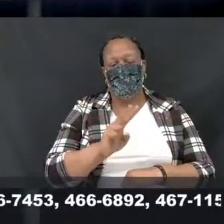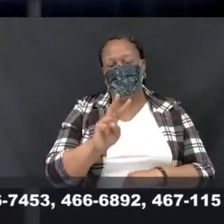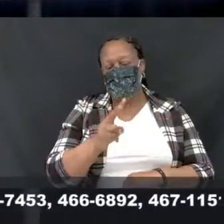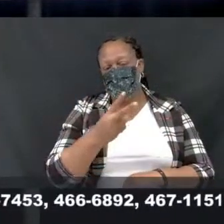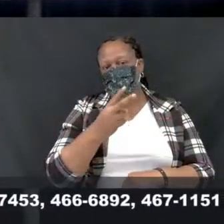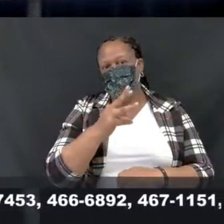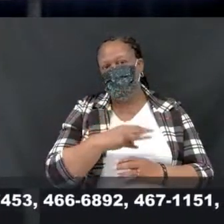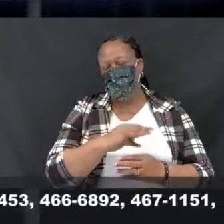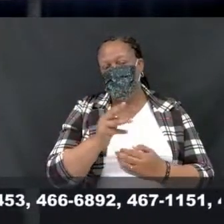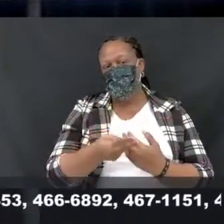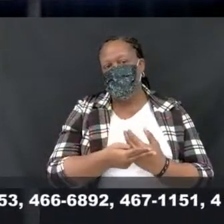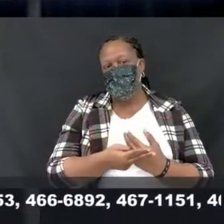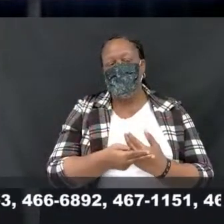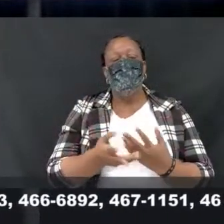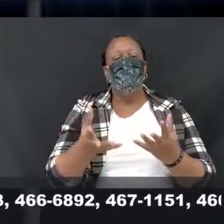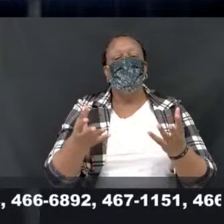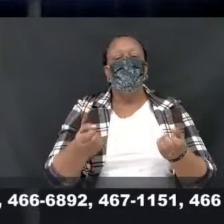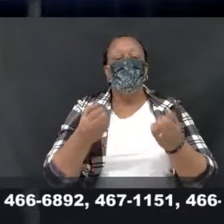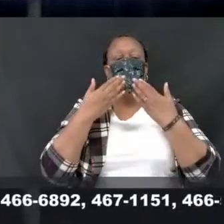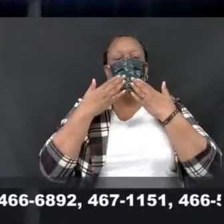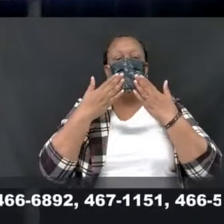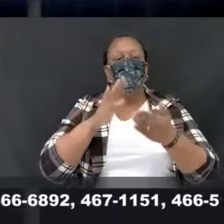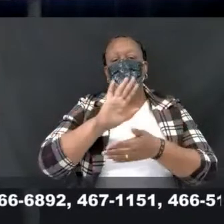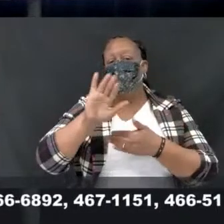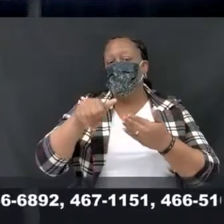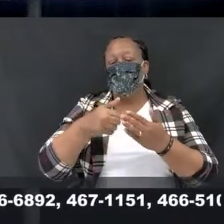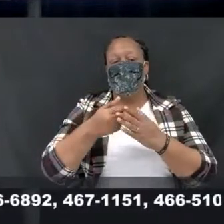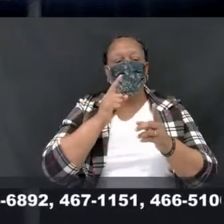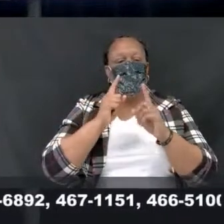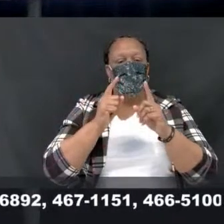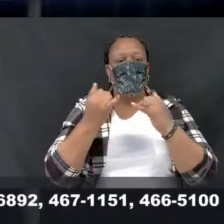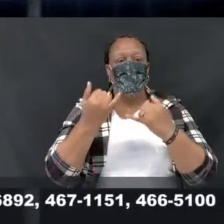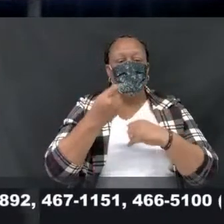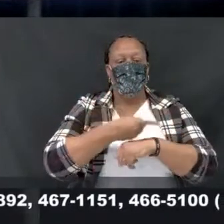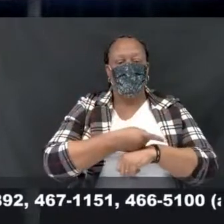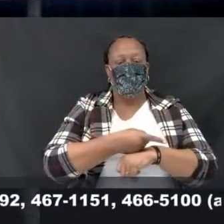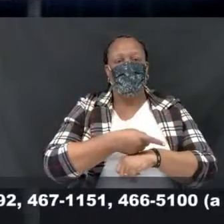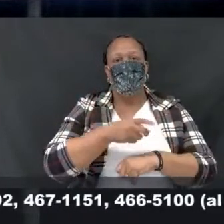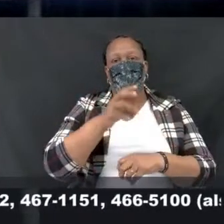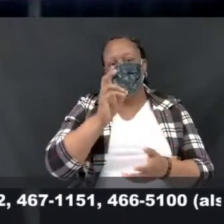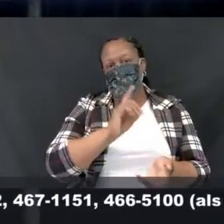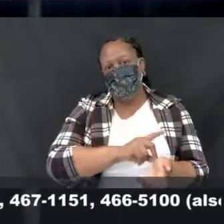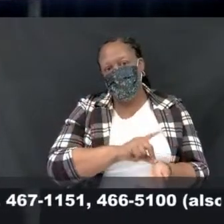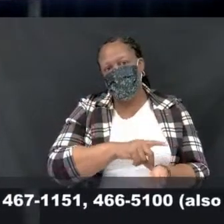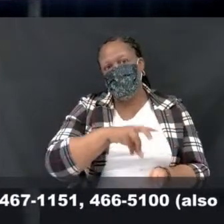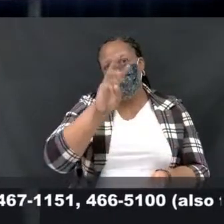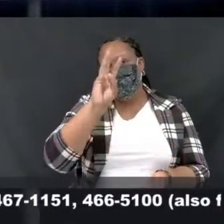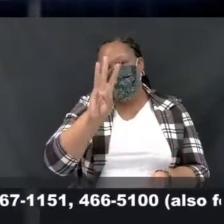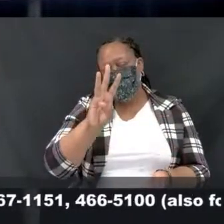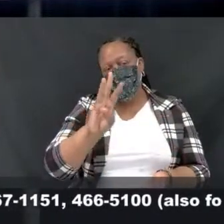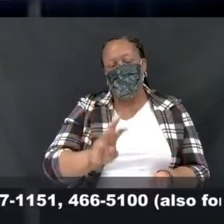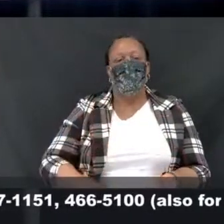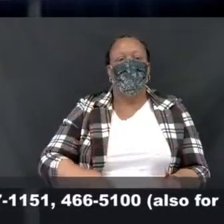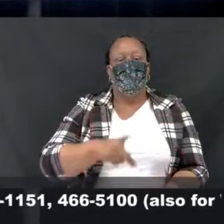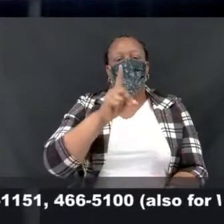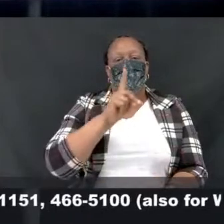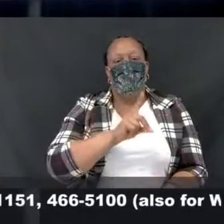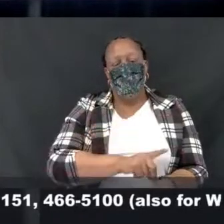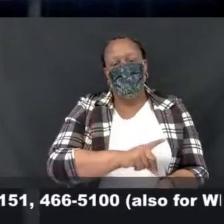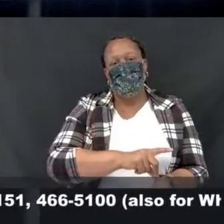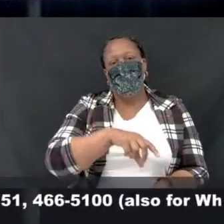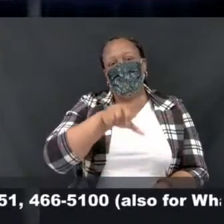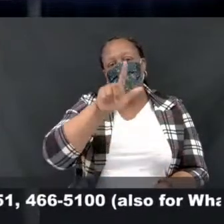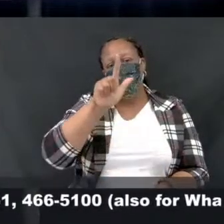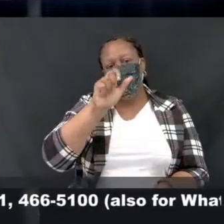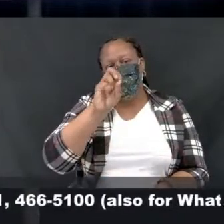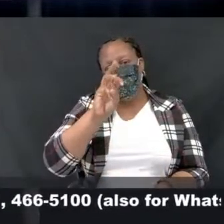2022. I wish to thank all our presenters for today, Dr. Cameron Wilkinson, Medical Chief of Staff at the JNF Hospital,